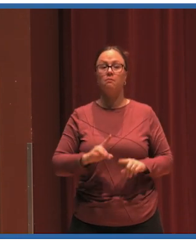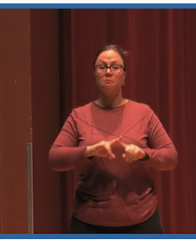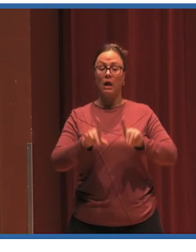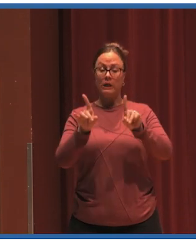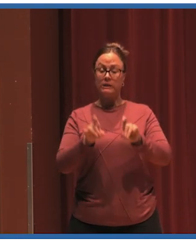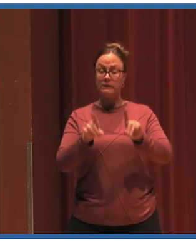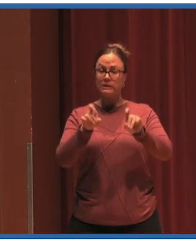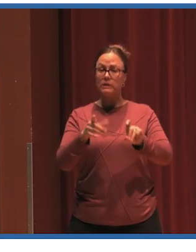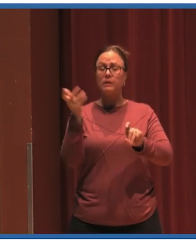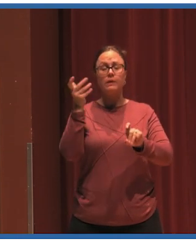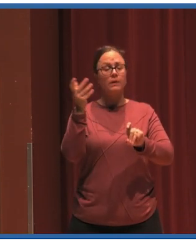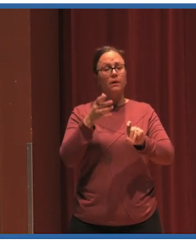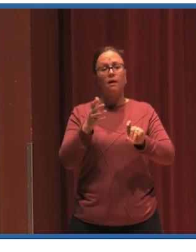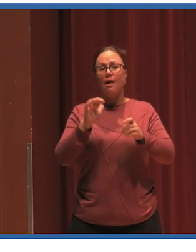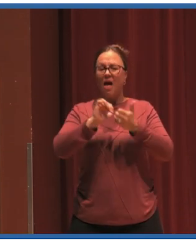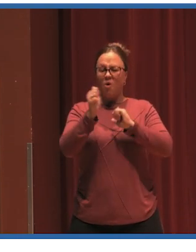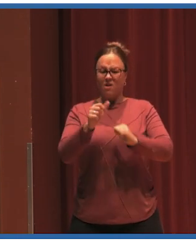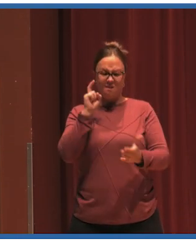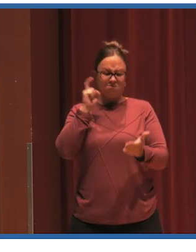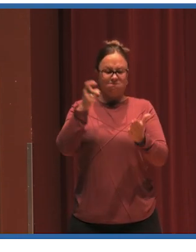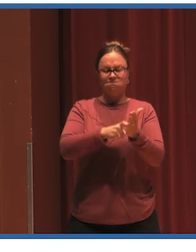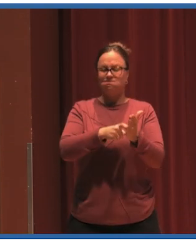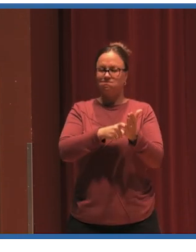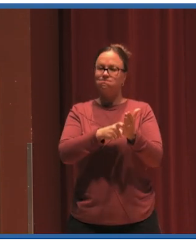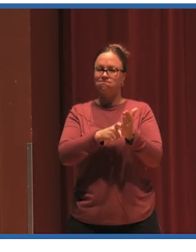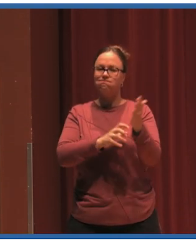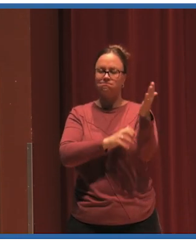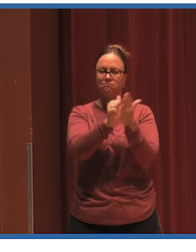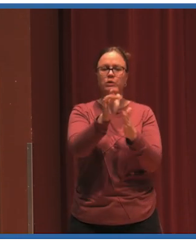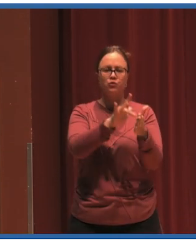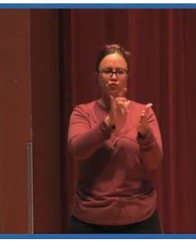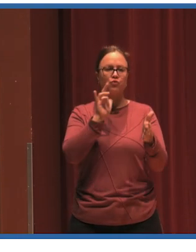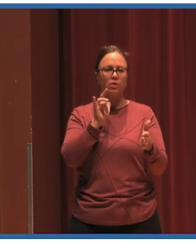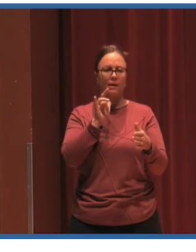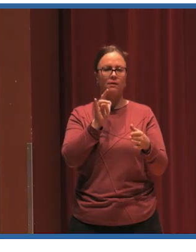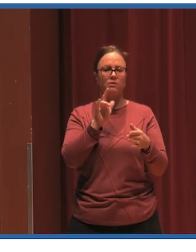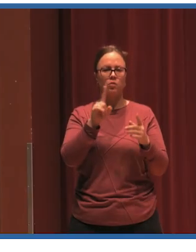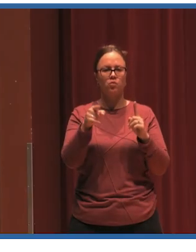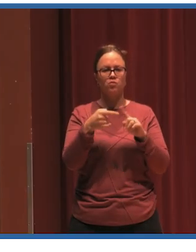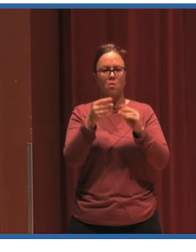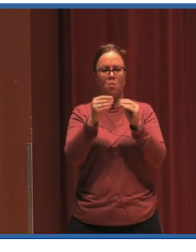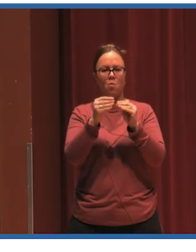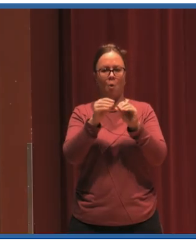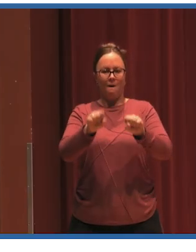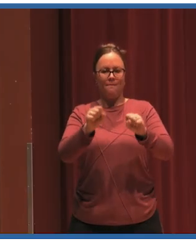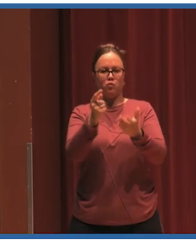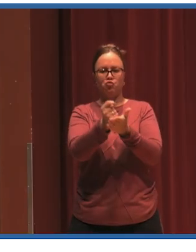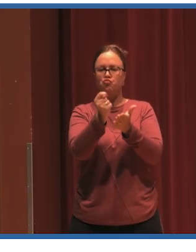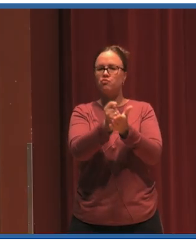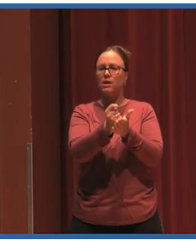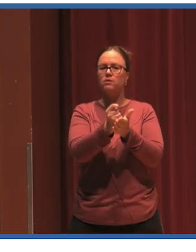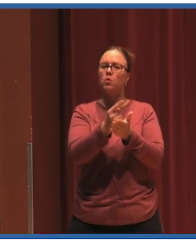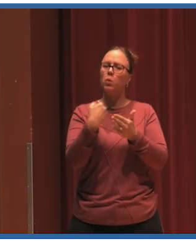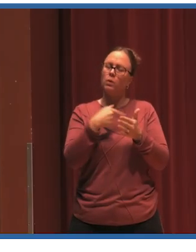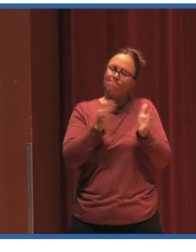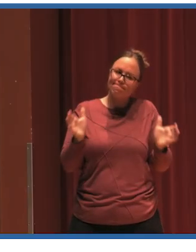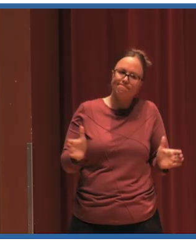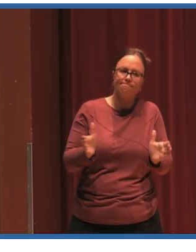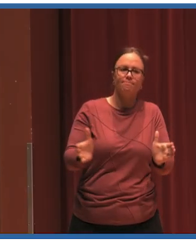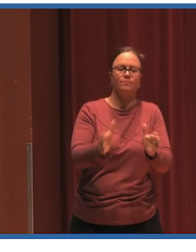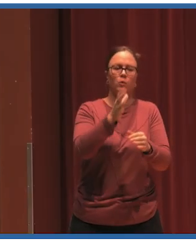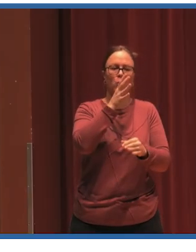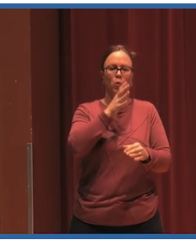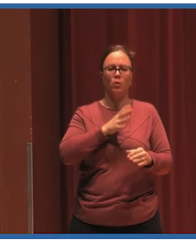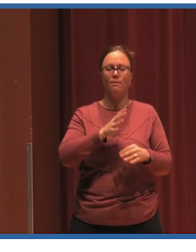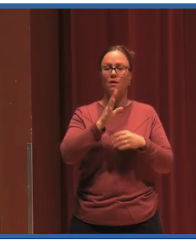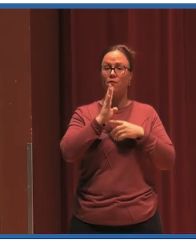a way to identify, detect cancer early when it is more treatable. So we encourage folks, women who are